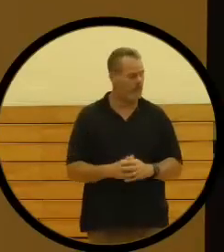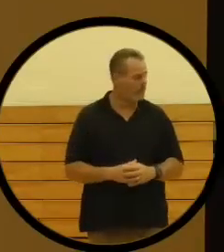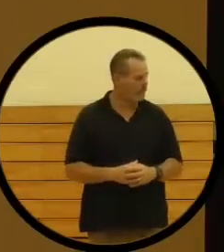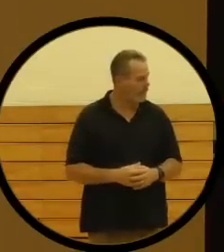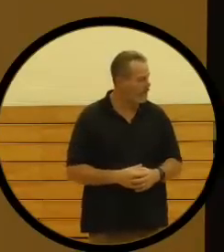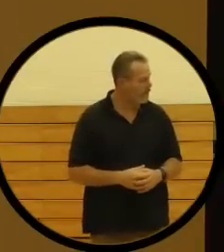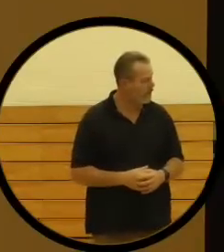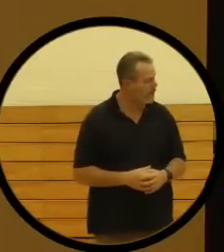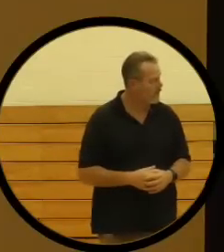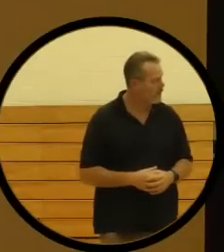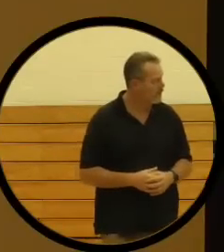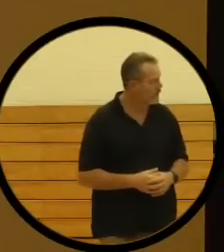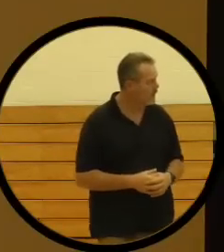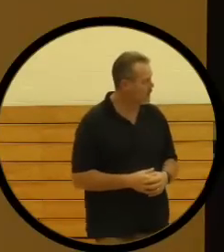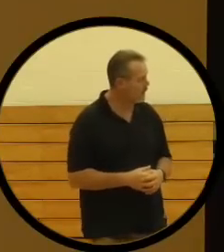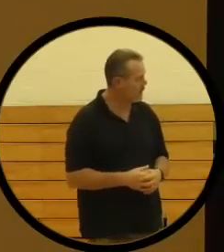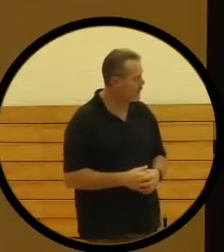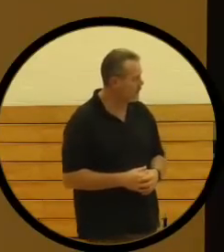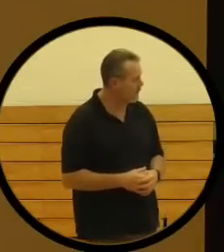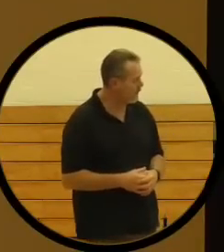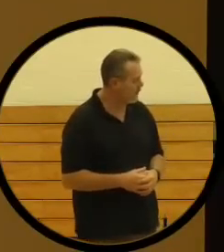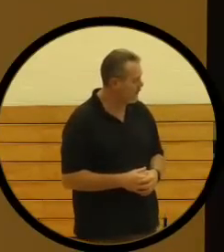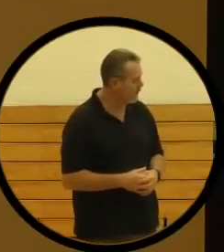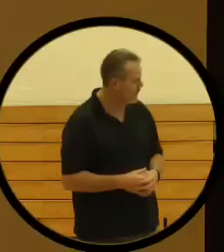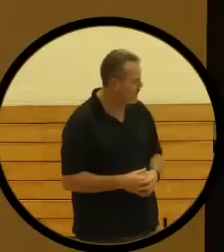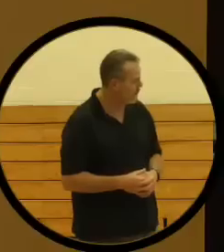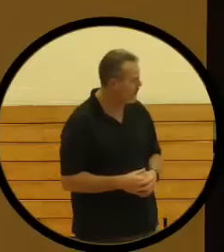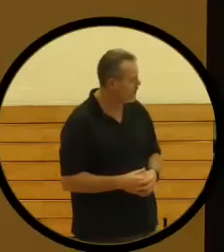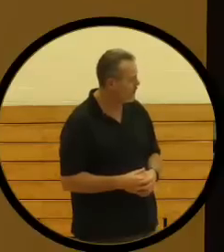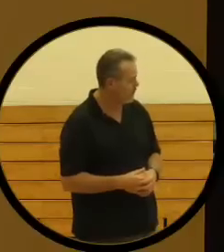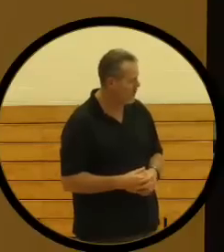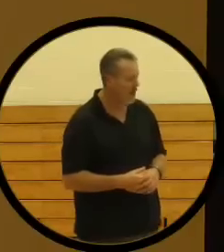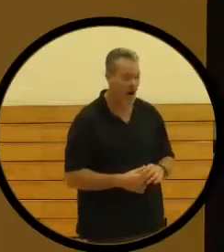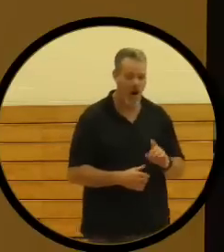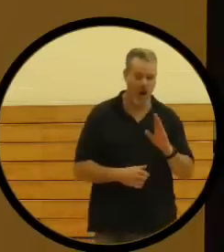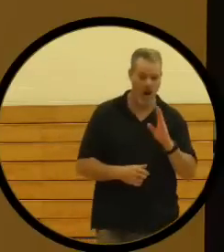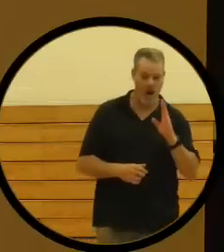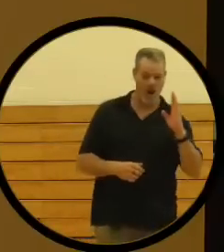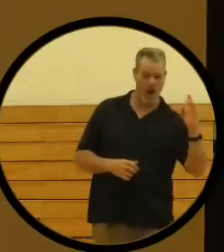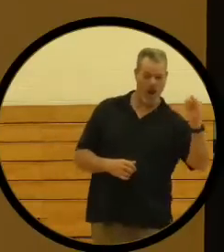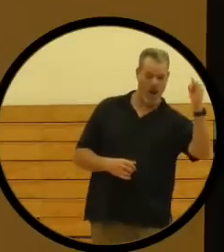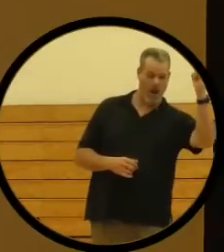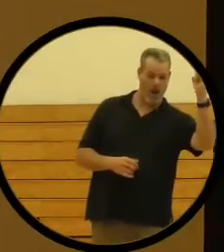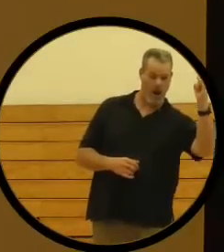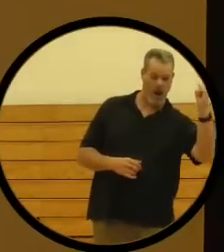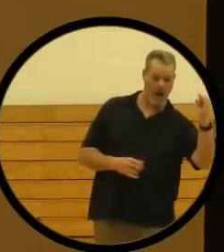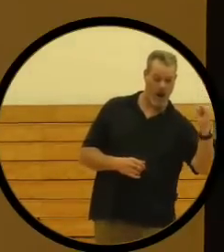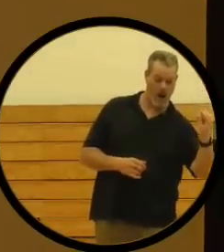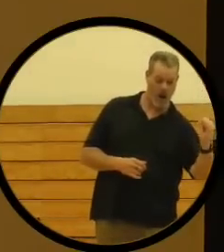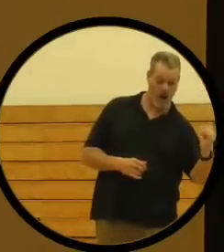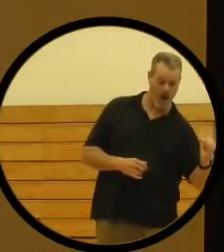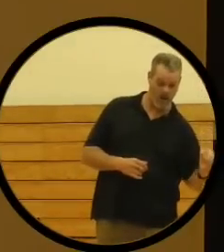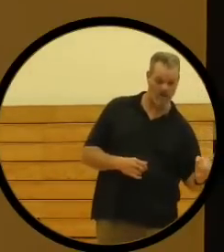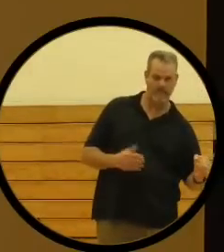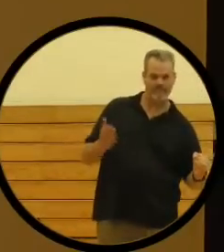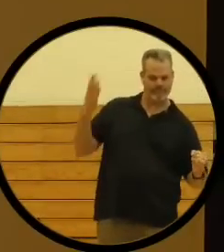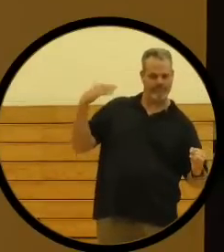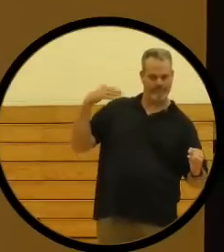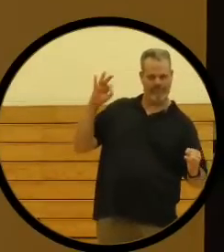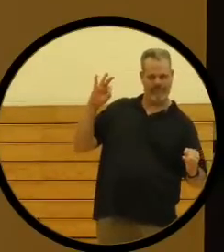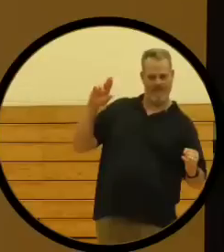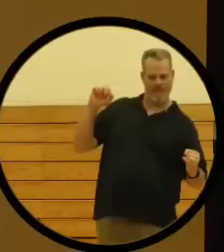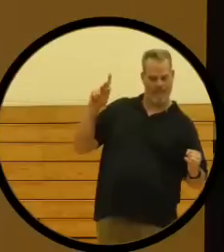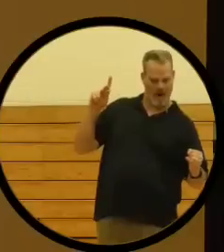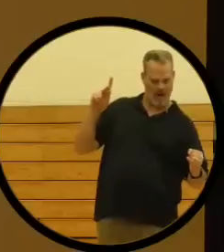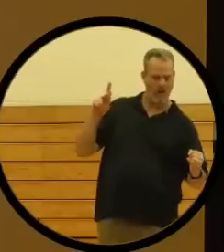You've probably heard some people, here's the figure that Frank had. And so there's the October 14th earthquake, and we've noticed that, you